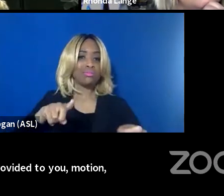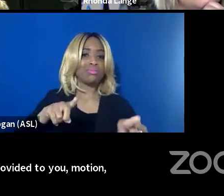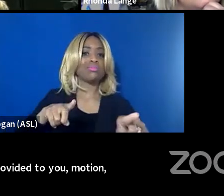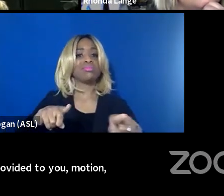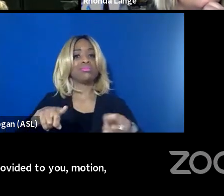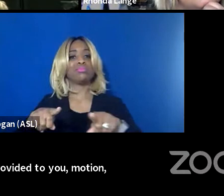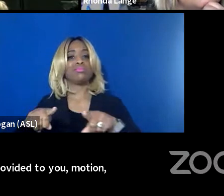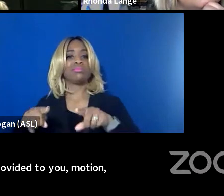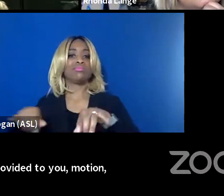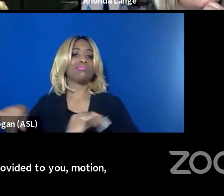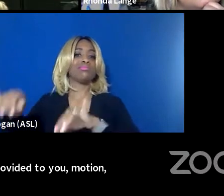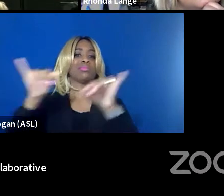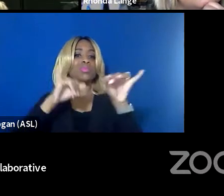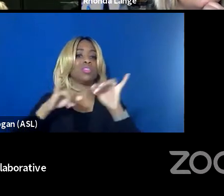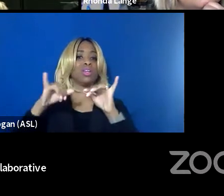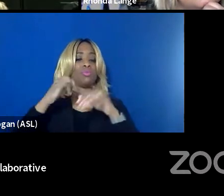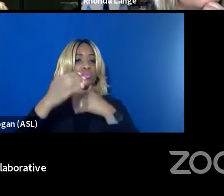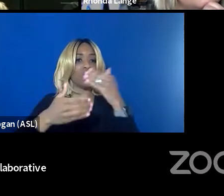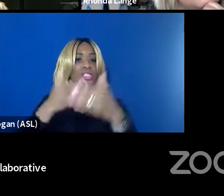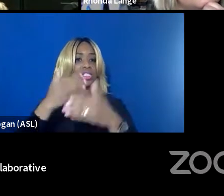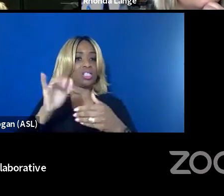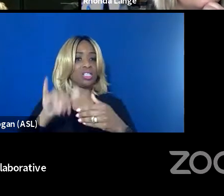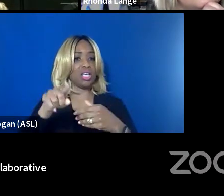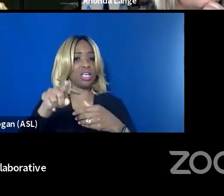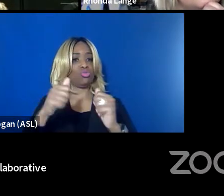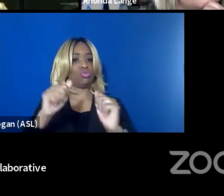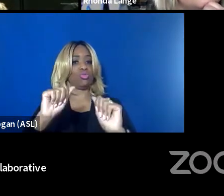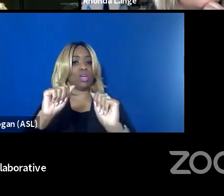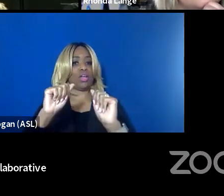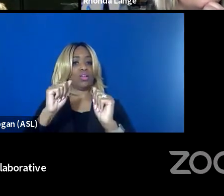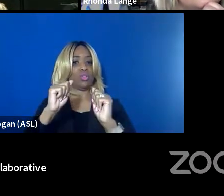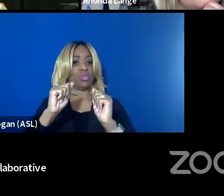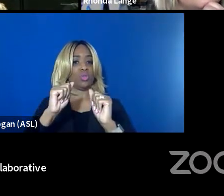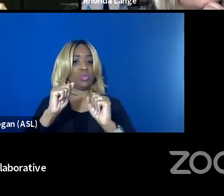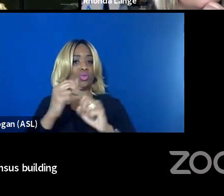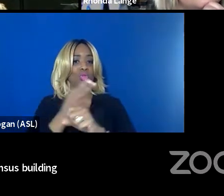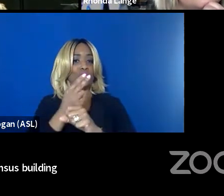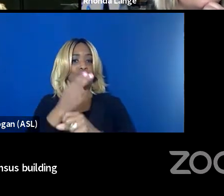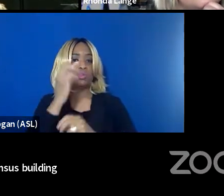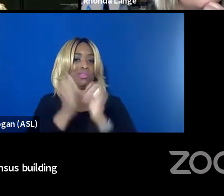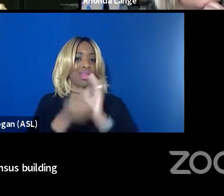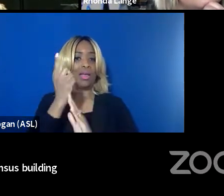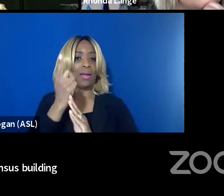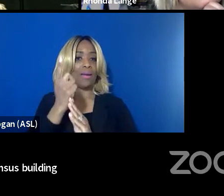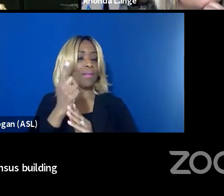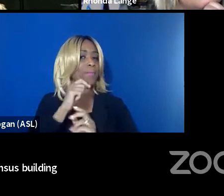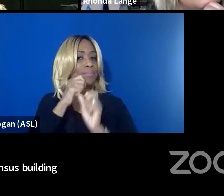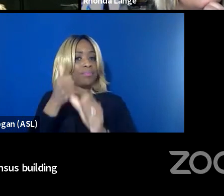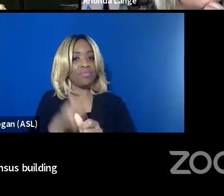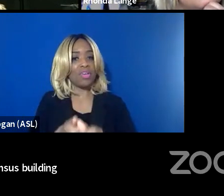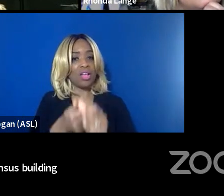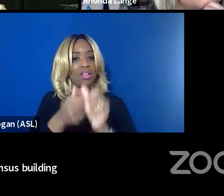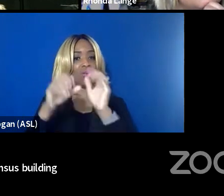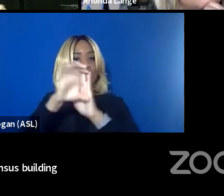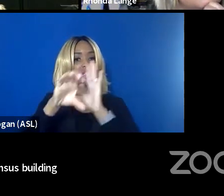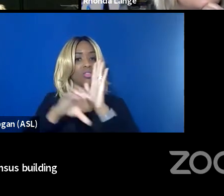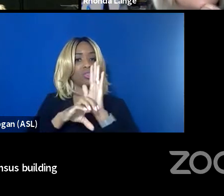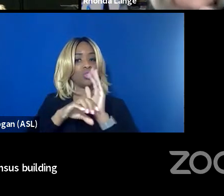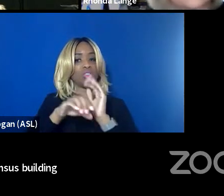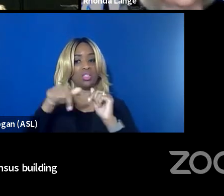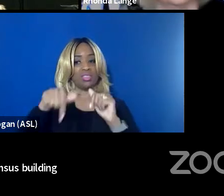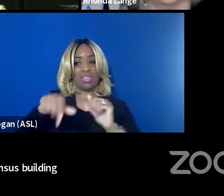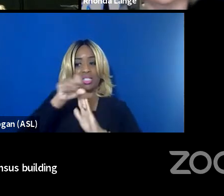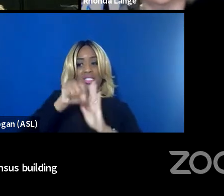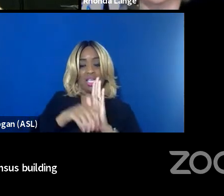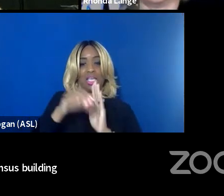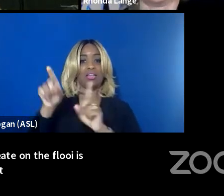consensus building process that you're trying to create on the fly is inconsistent with the Constitution of the state and the Constitution of the